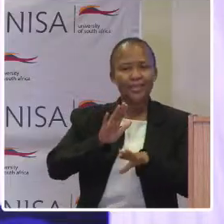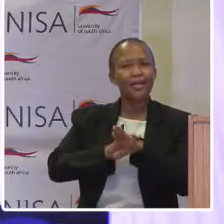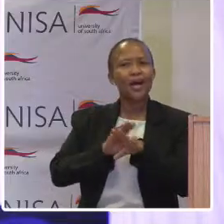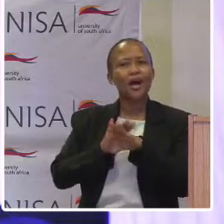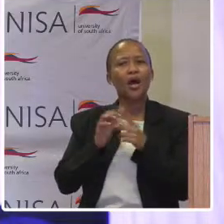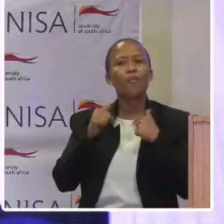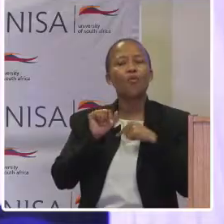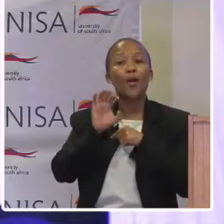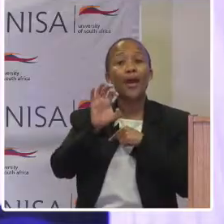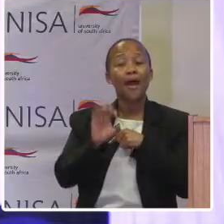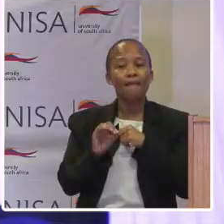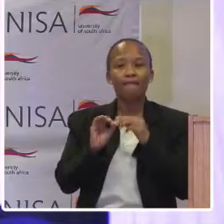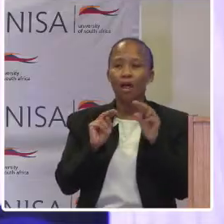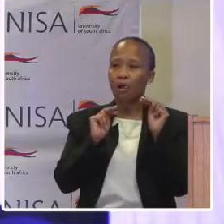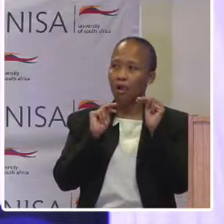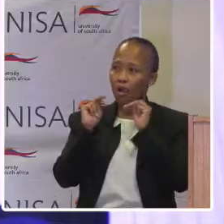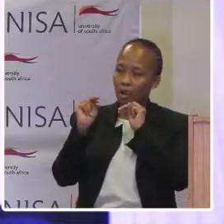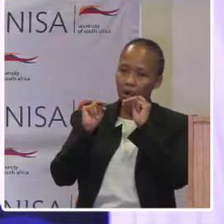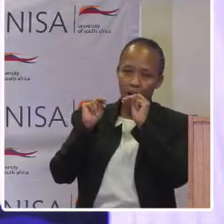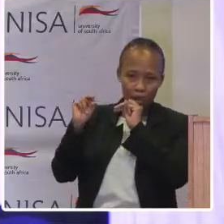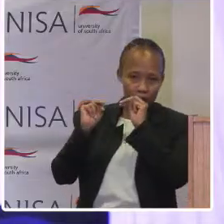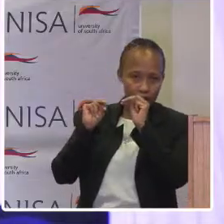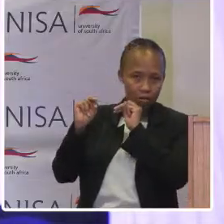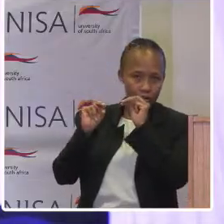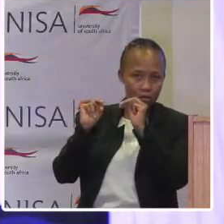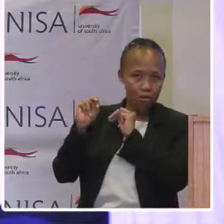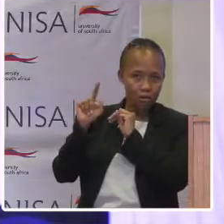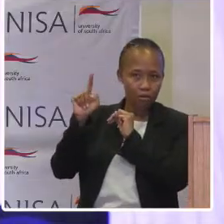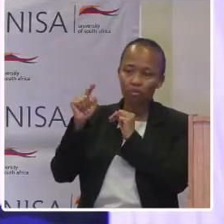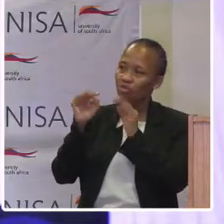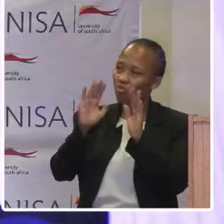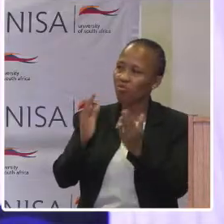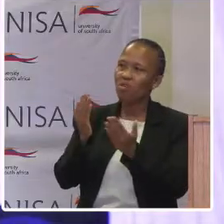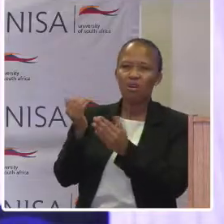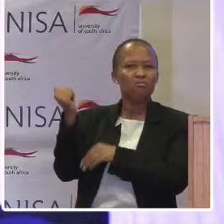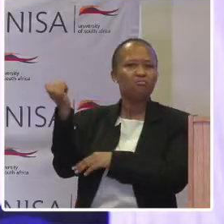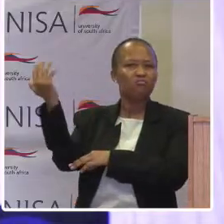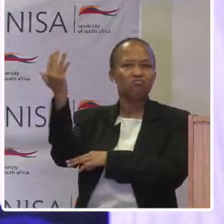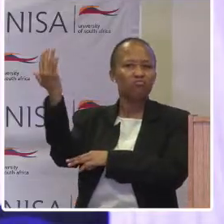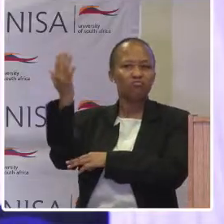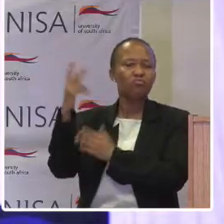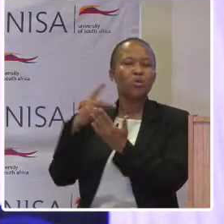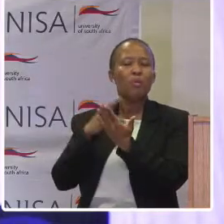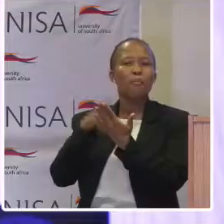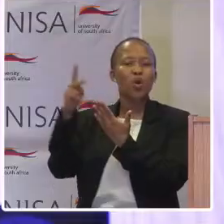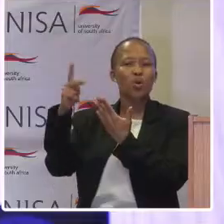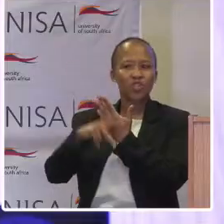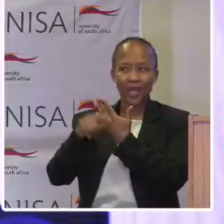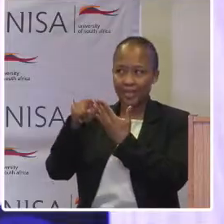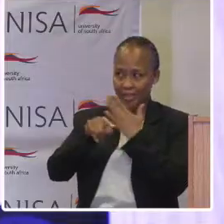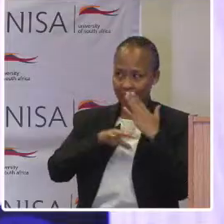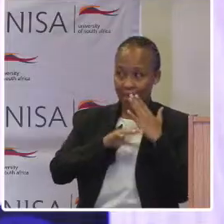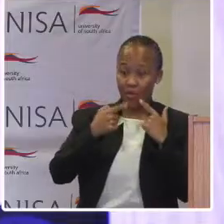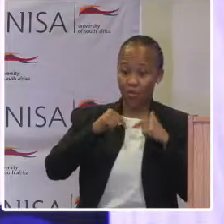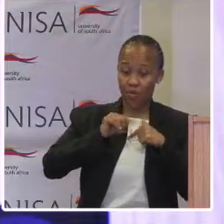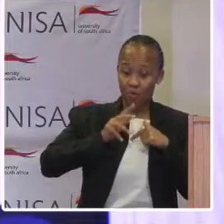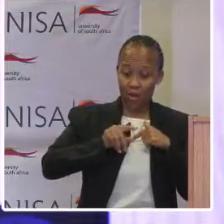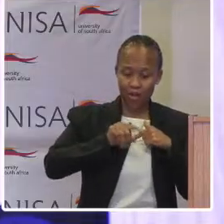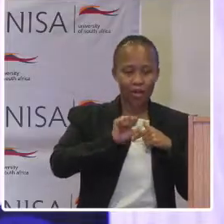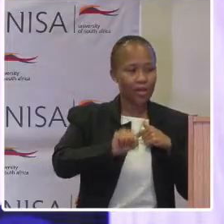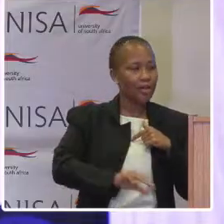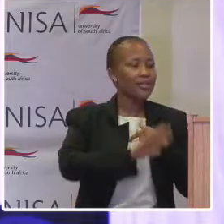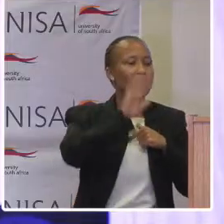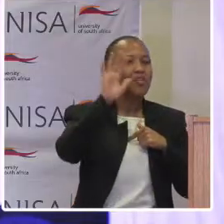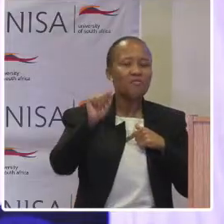had, presenting the project and its possibilities in South Africa, we received a lot of